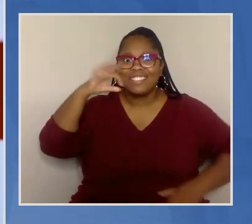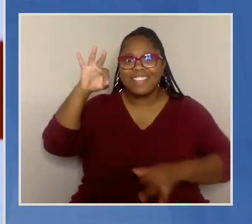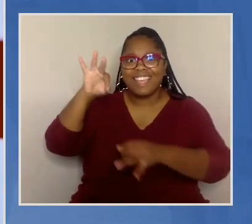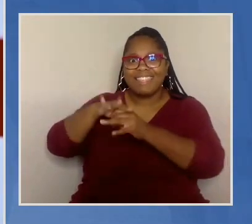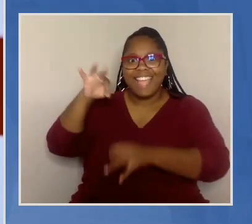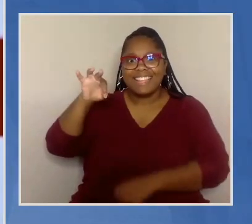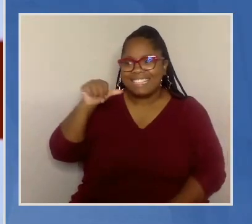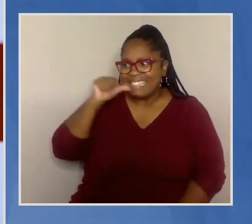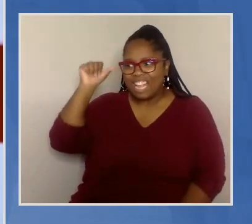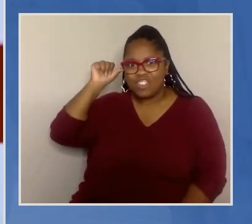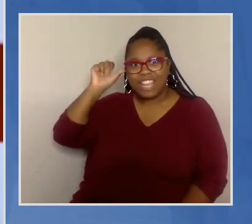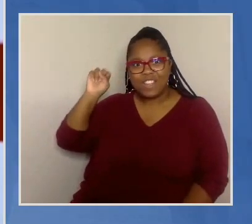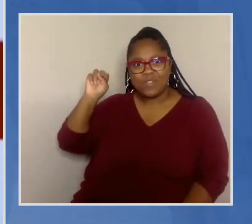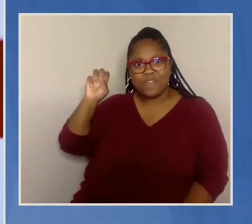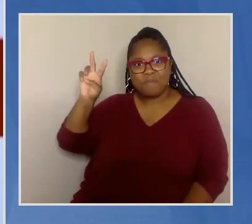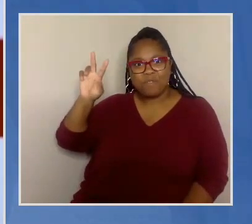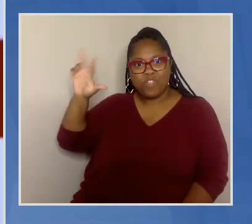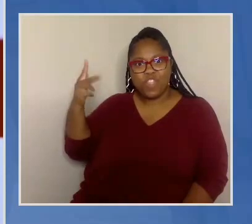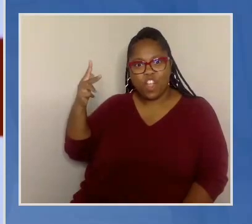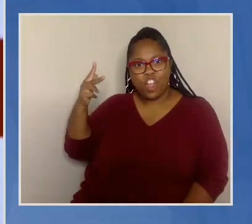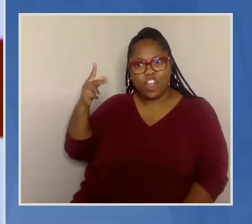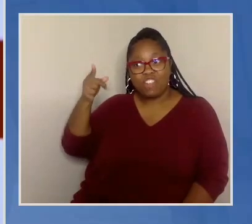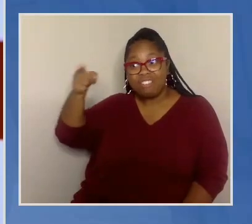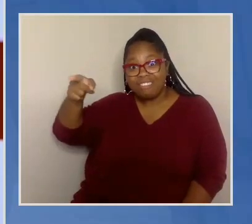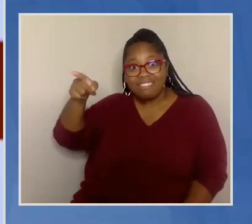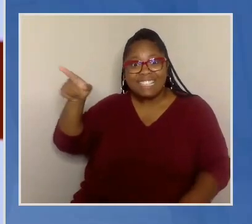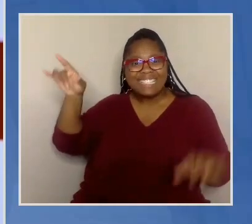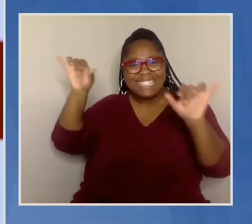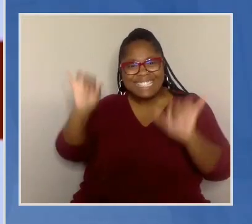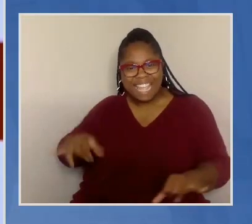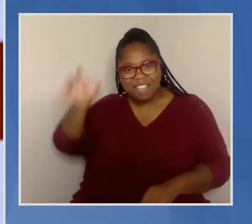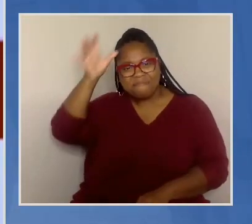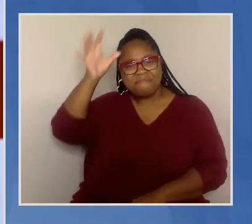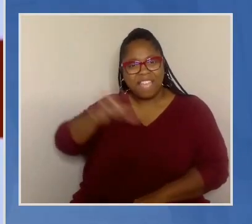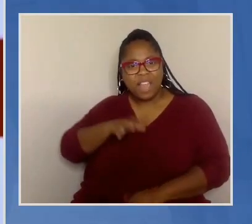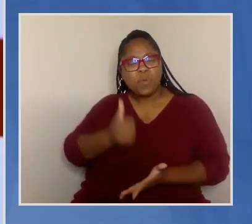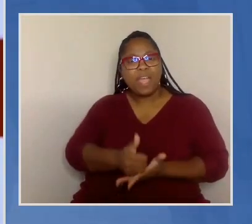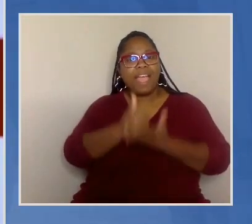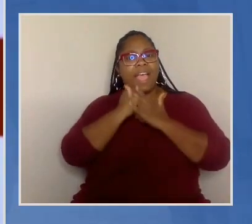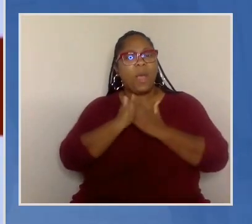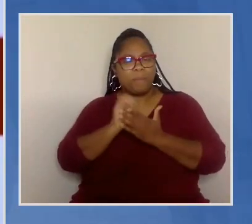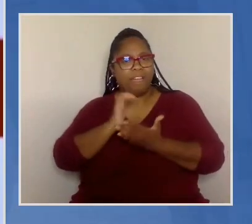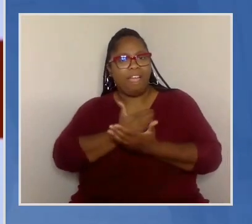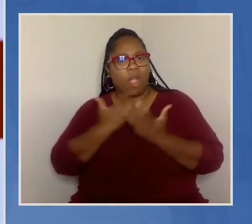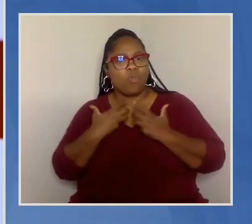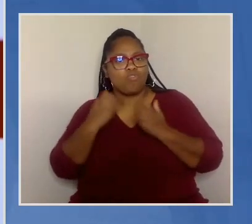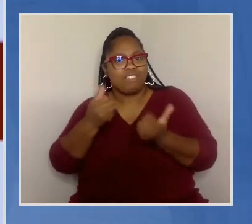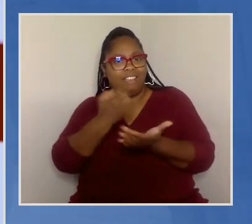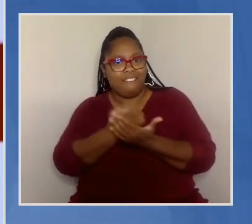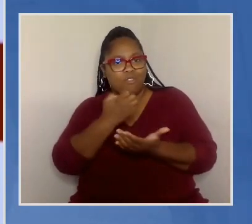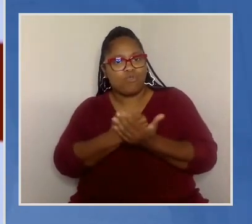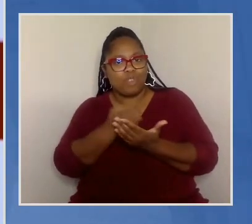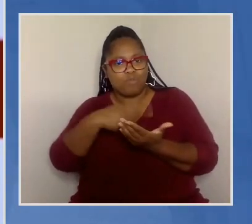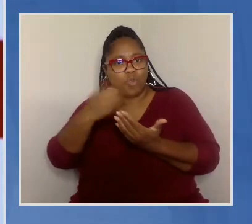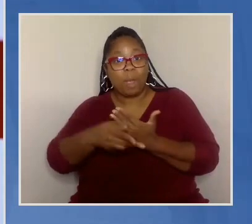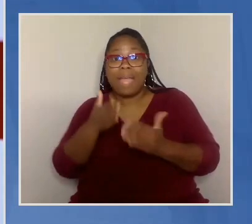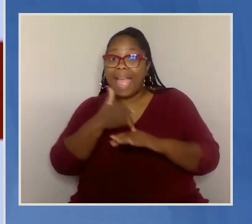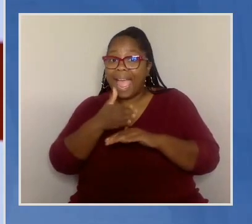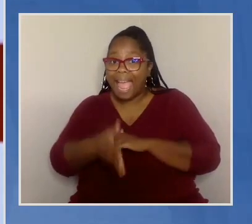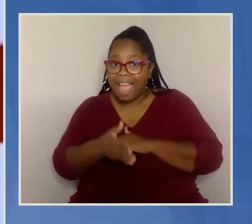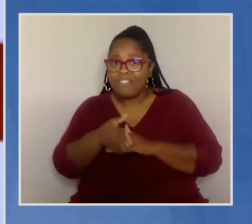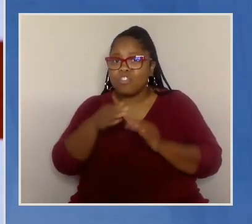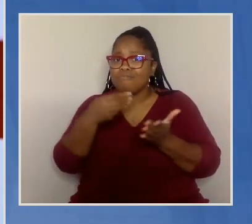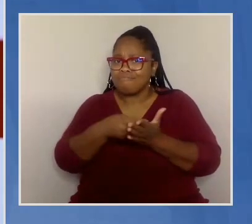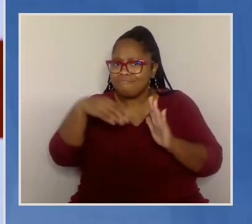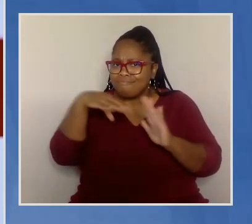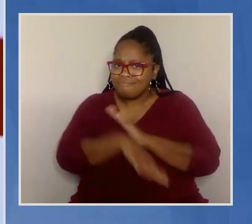just elected on November 3rd is the same man who led the recovery program after the